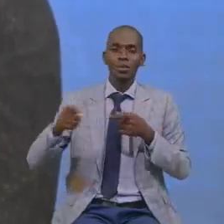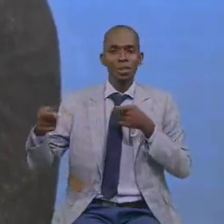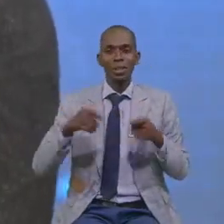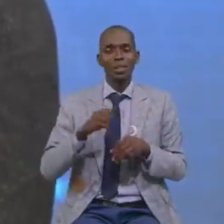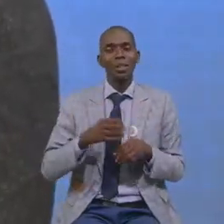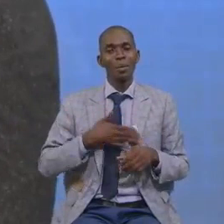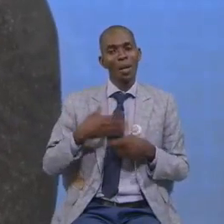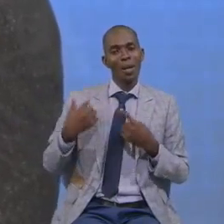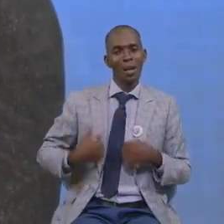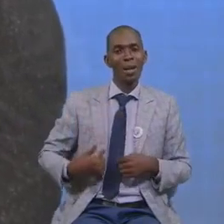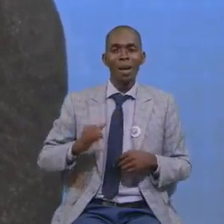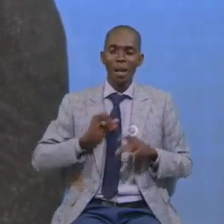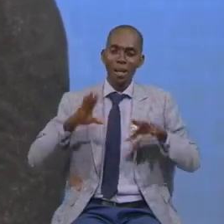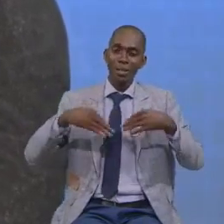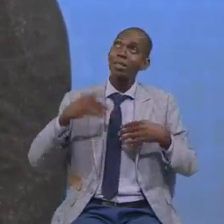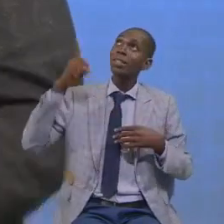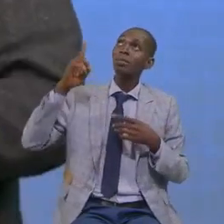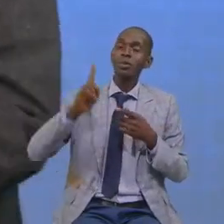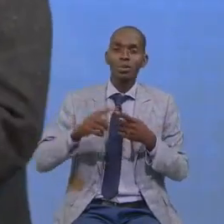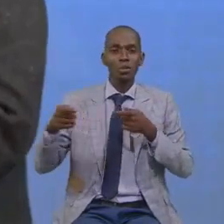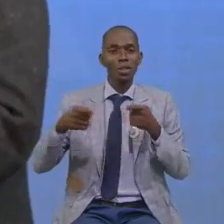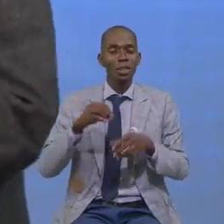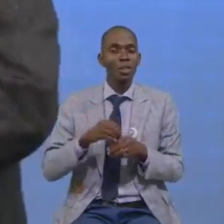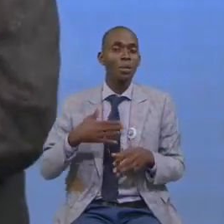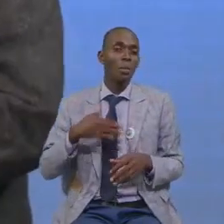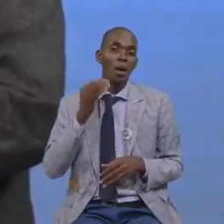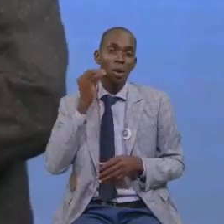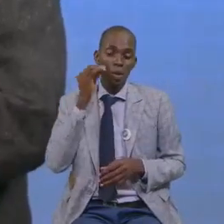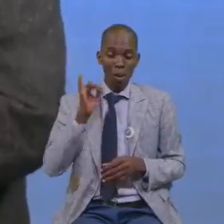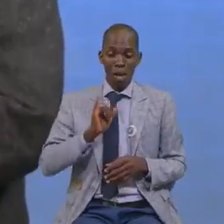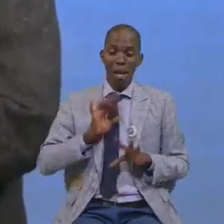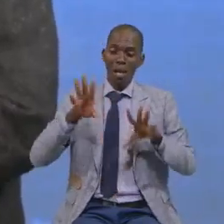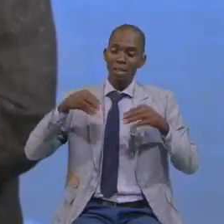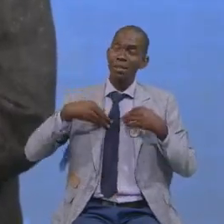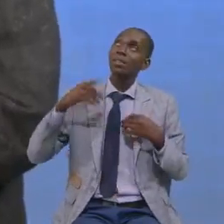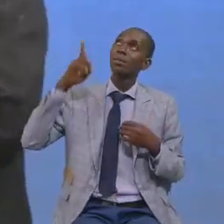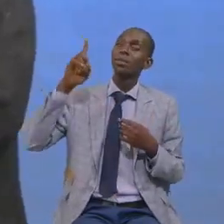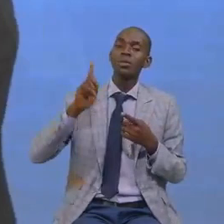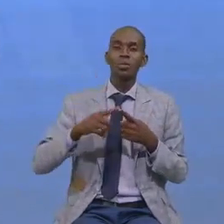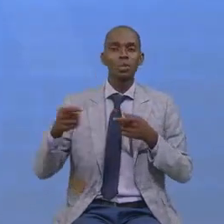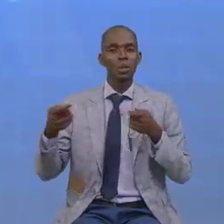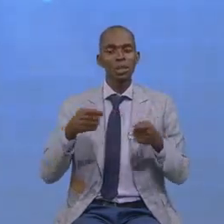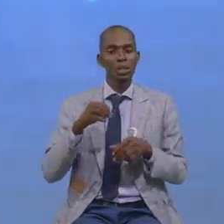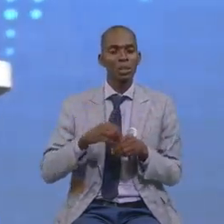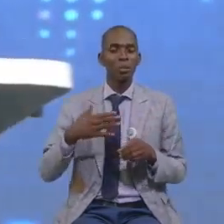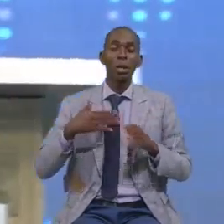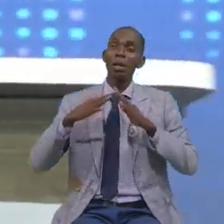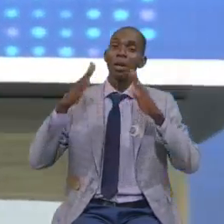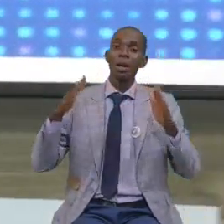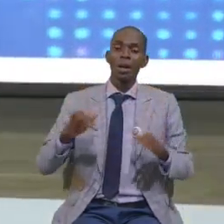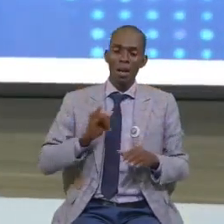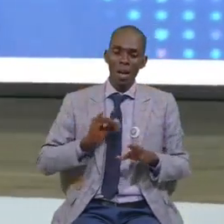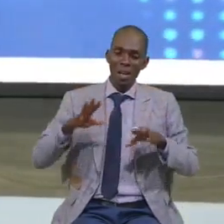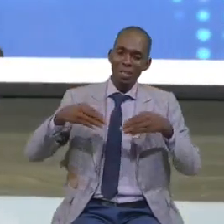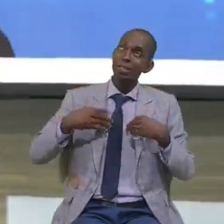to reign in my home, to reign in my habitation, to reign